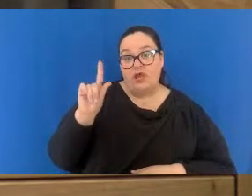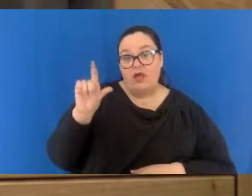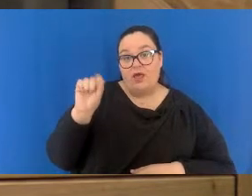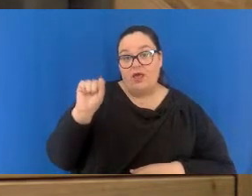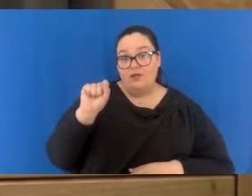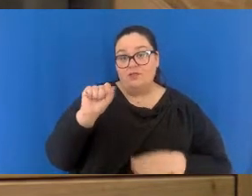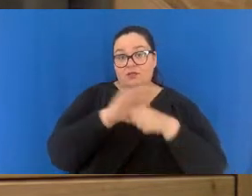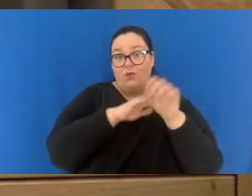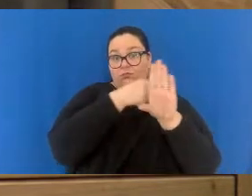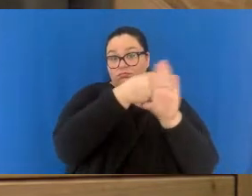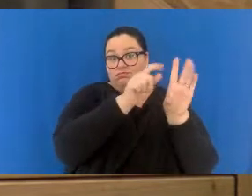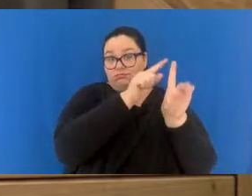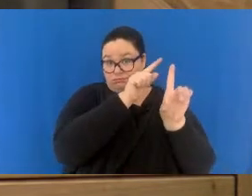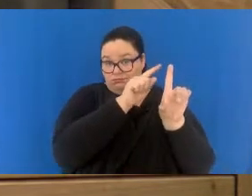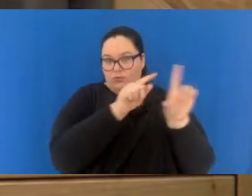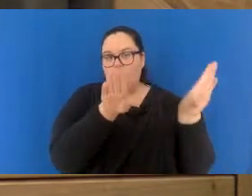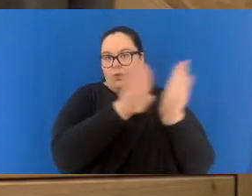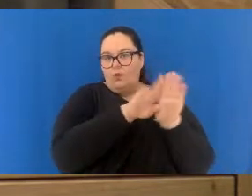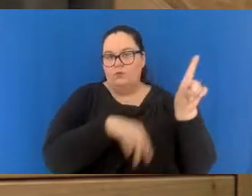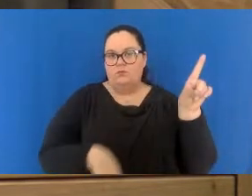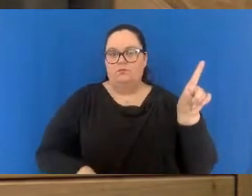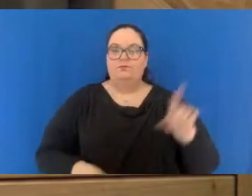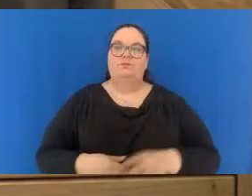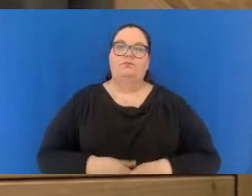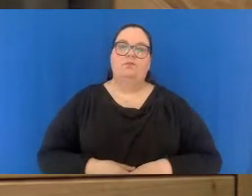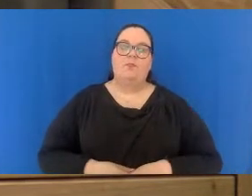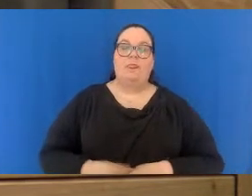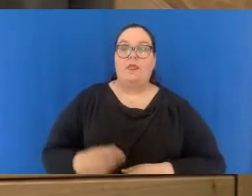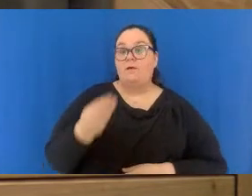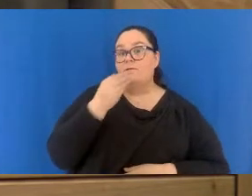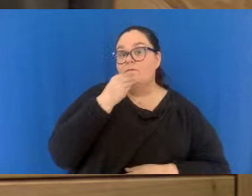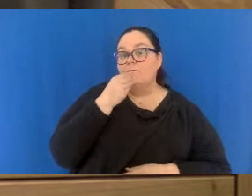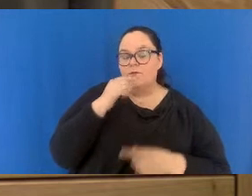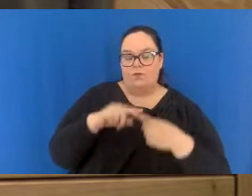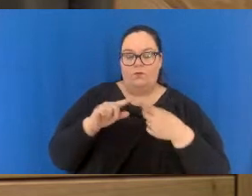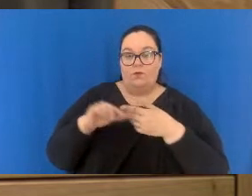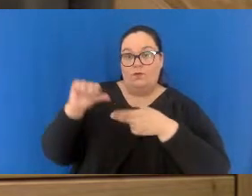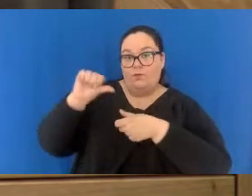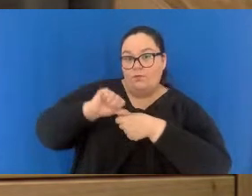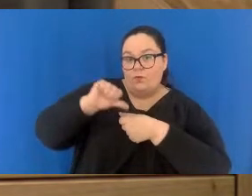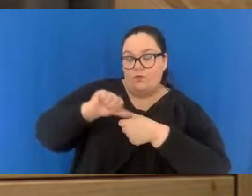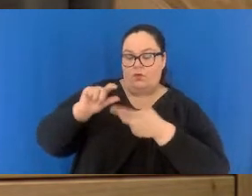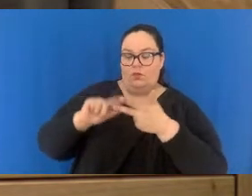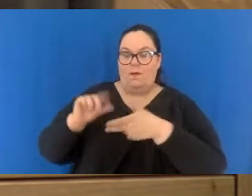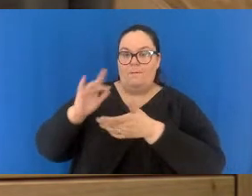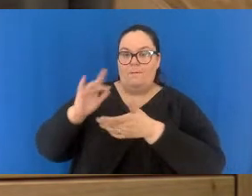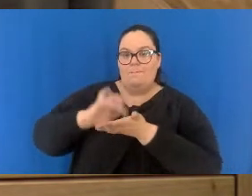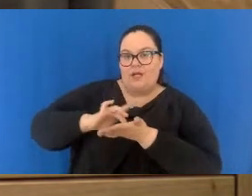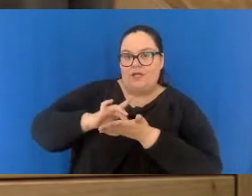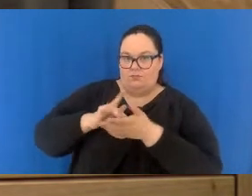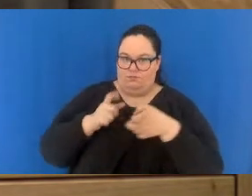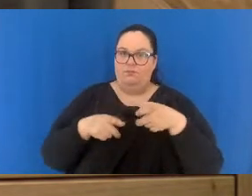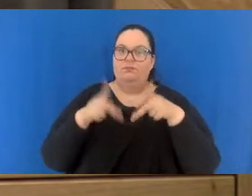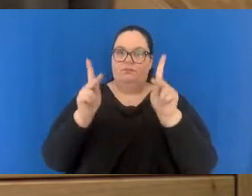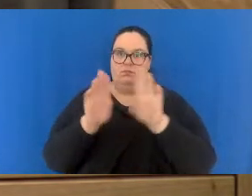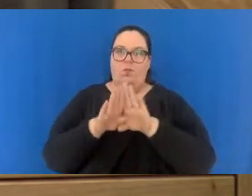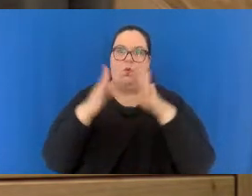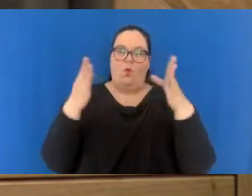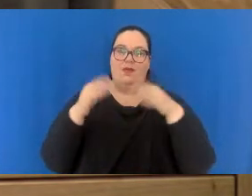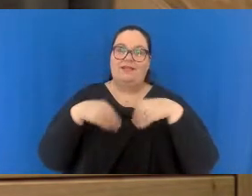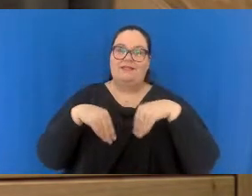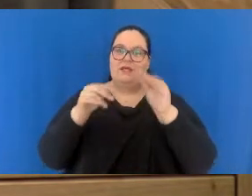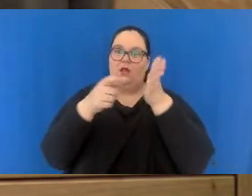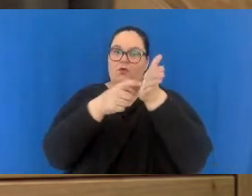Public-facing stores that provide necessities such as food, fuel, and medication are only permitted to sell essential items